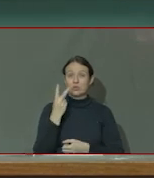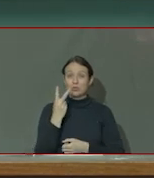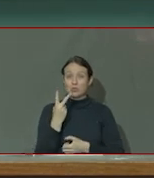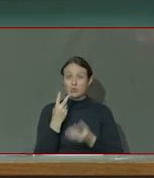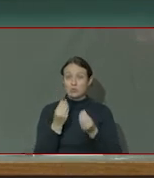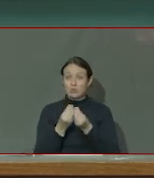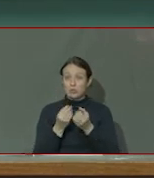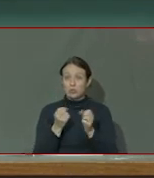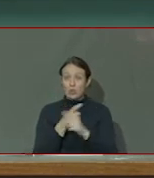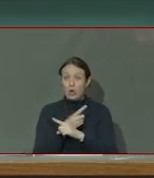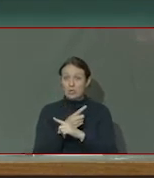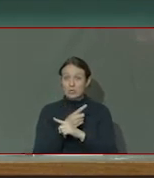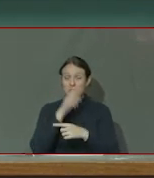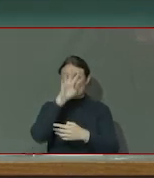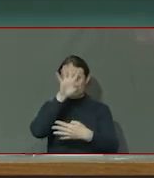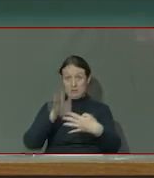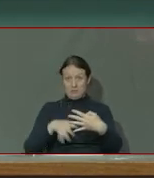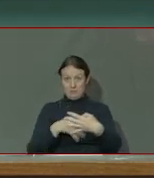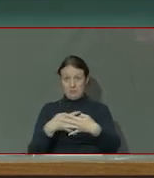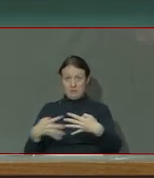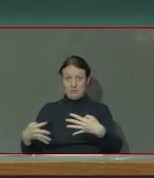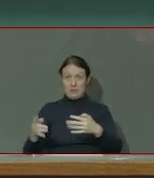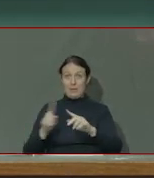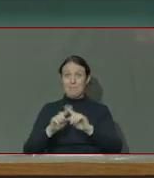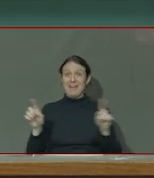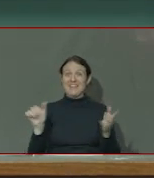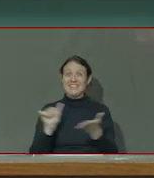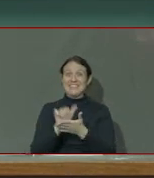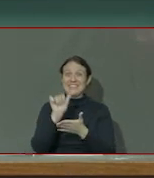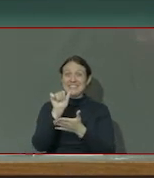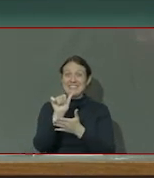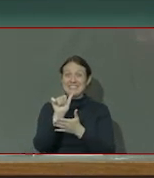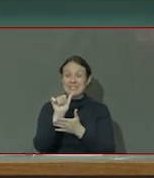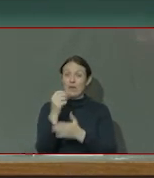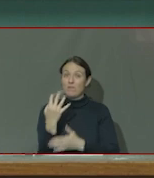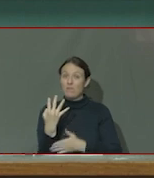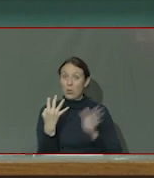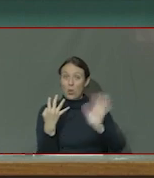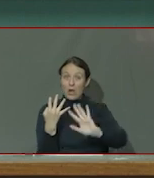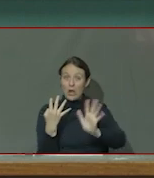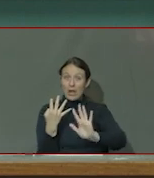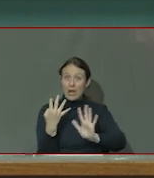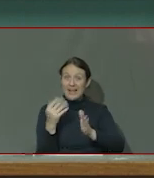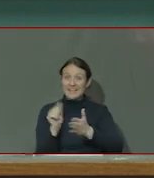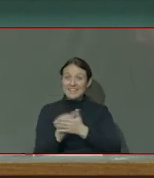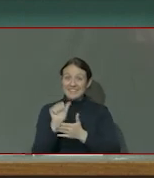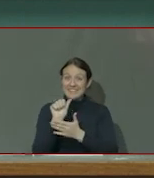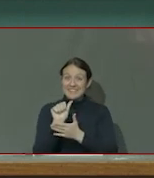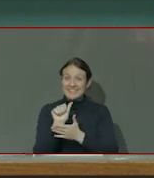you draw a Punnett square with 16 blocks, not 4 blocks.